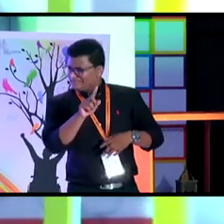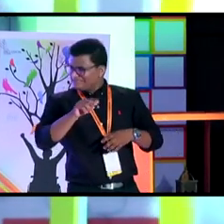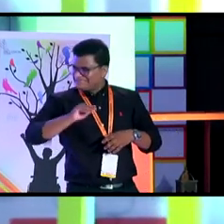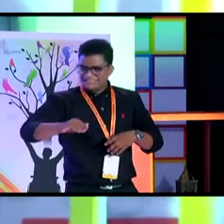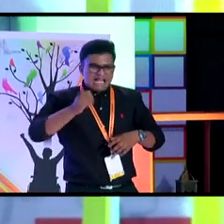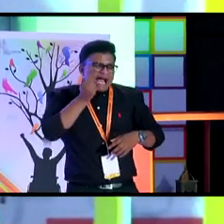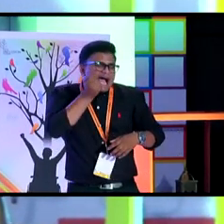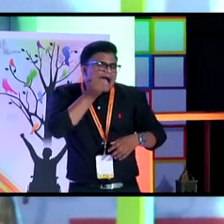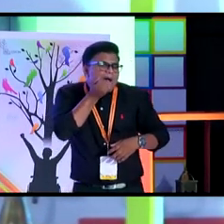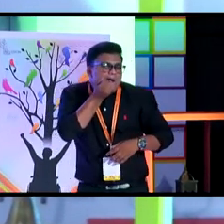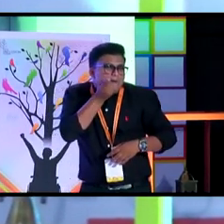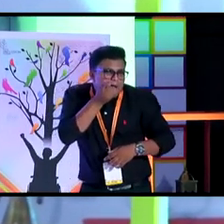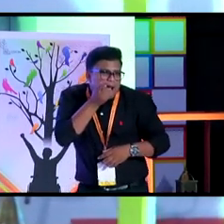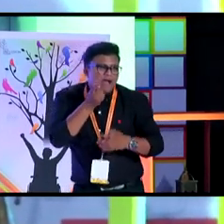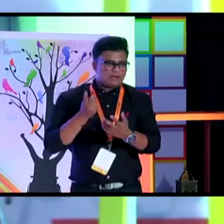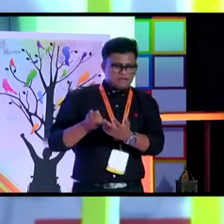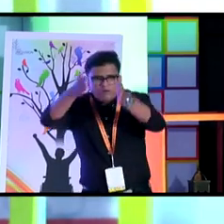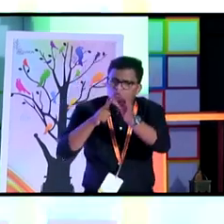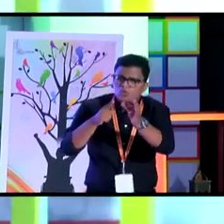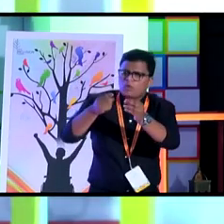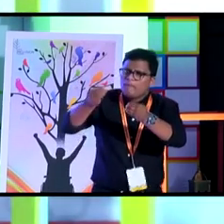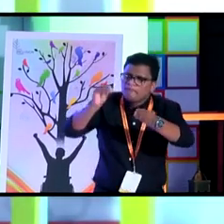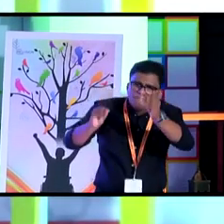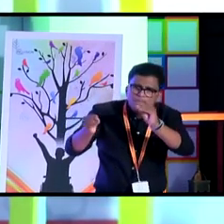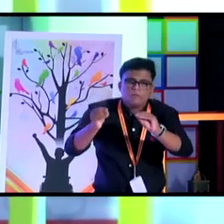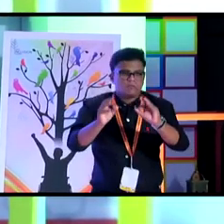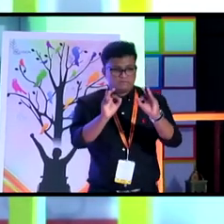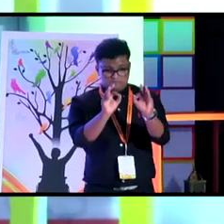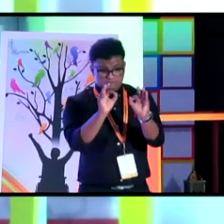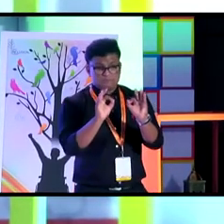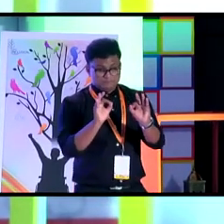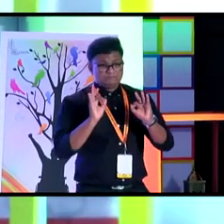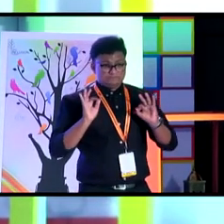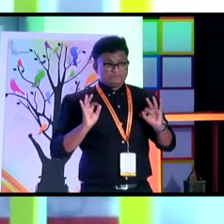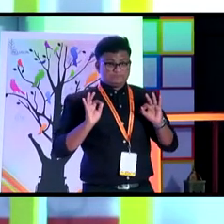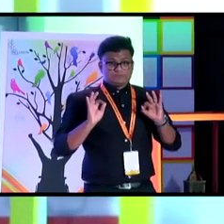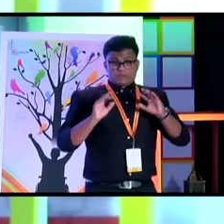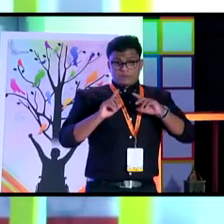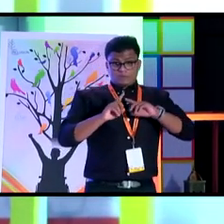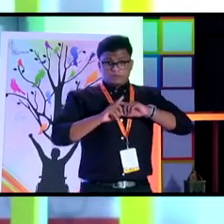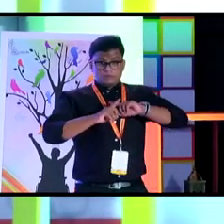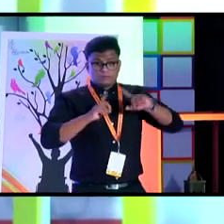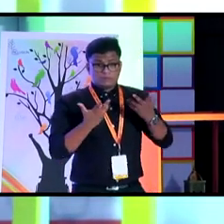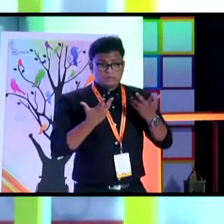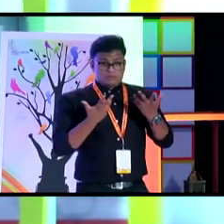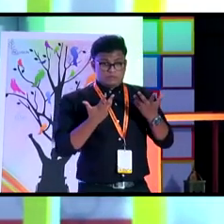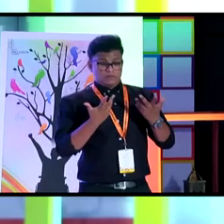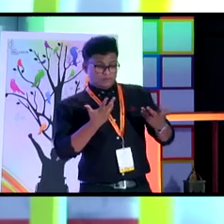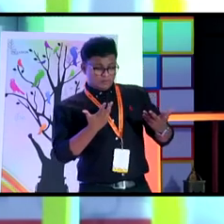would be a great way to go ahead. Most importantly, it gives a way forward for